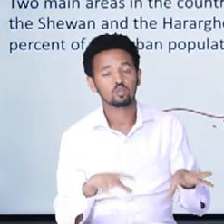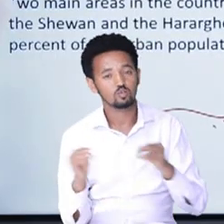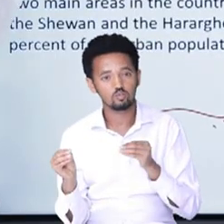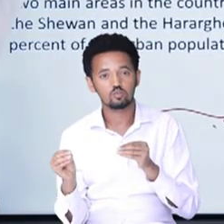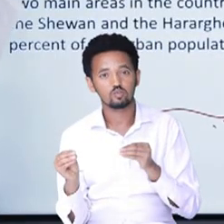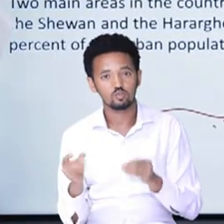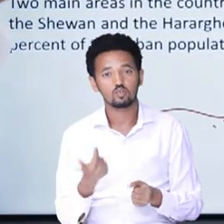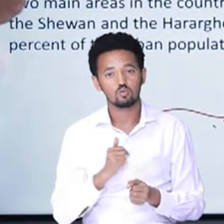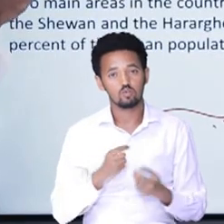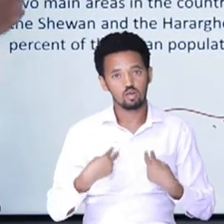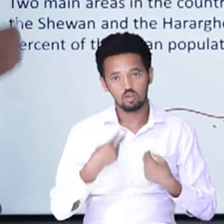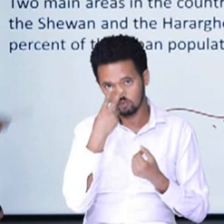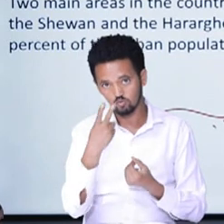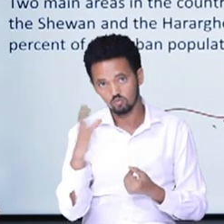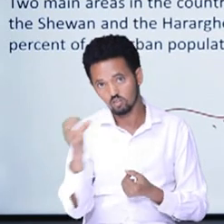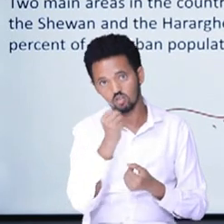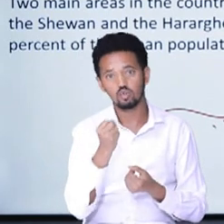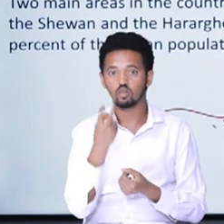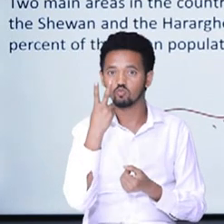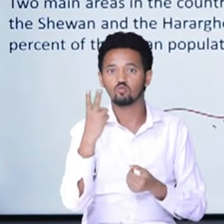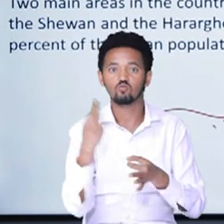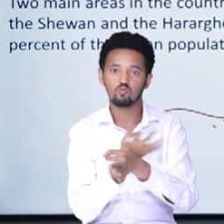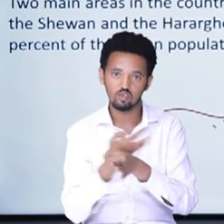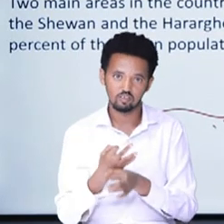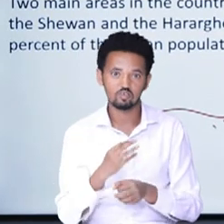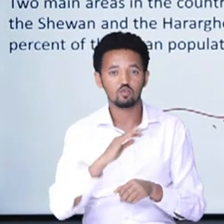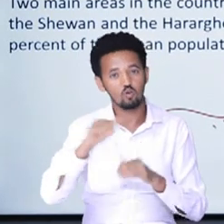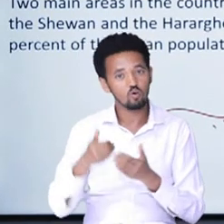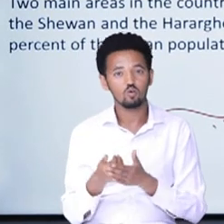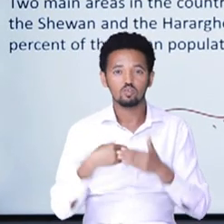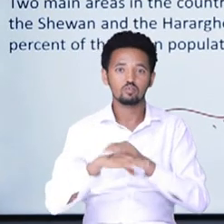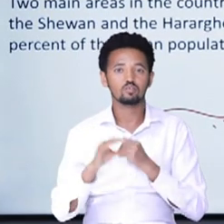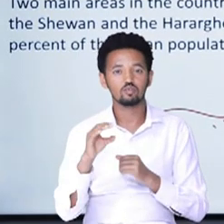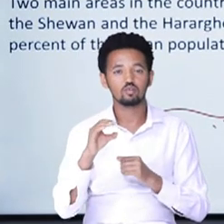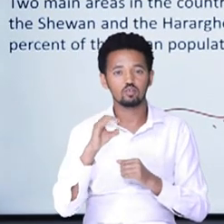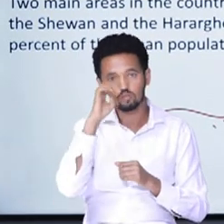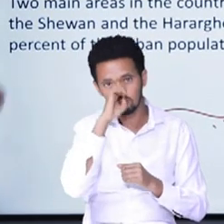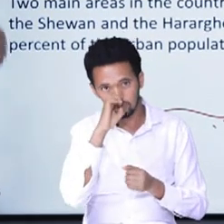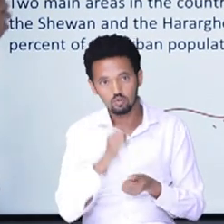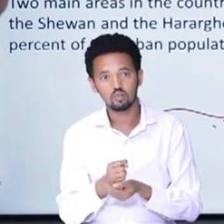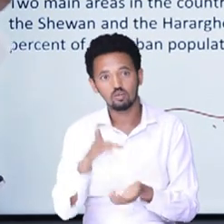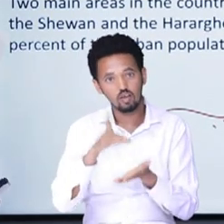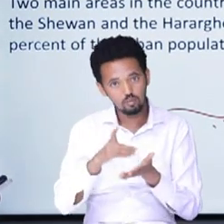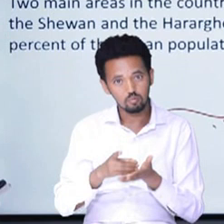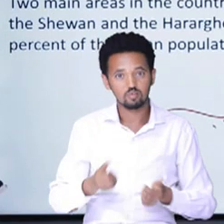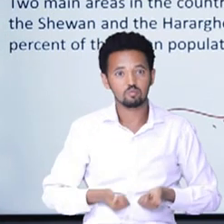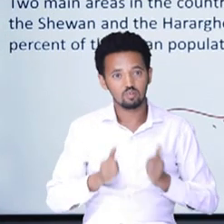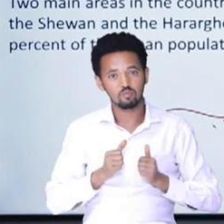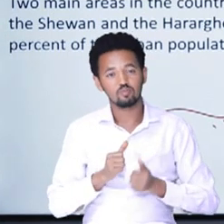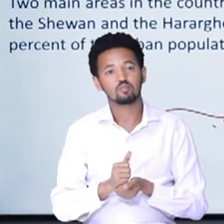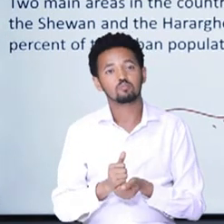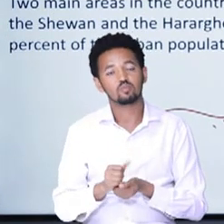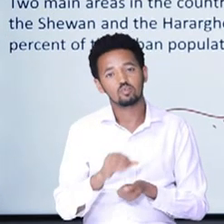Students, you have to know these two factors, and all the Ethiopian urban areas have similar kinds of